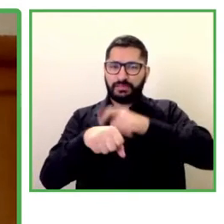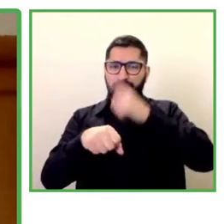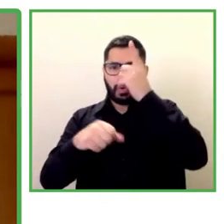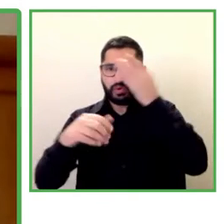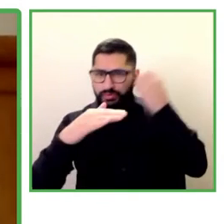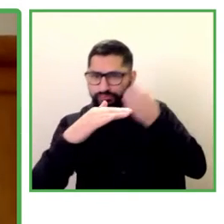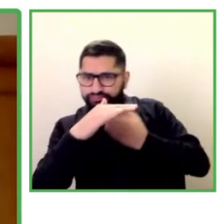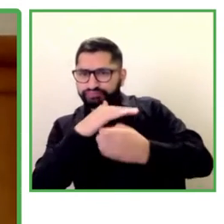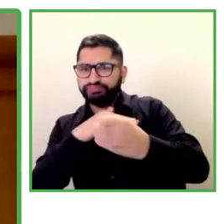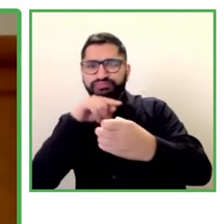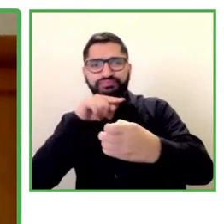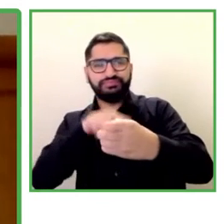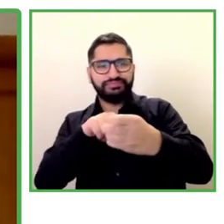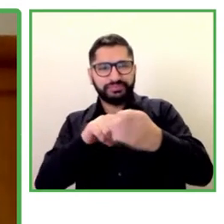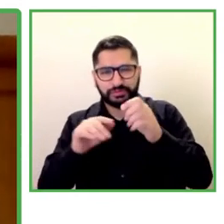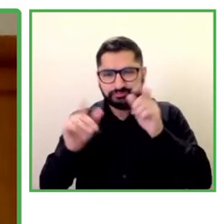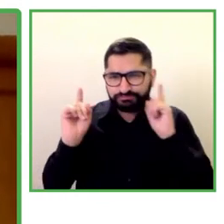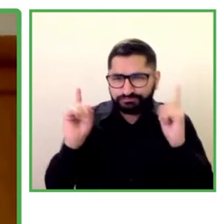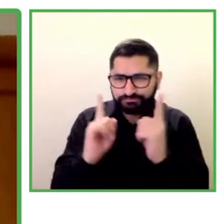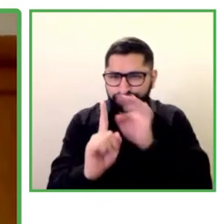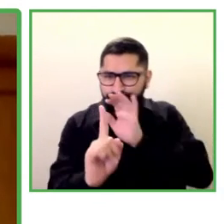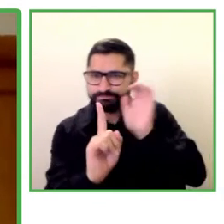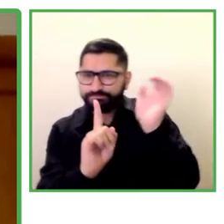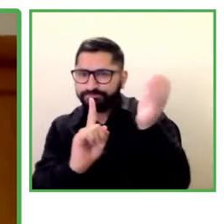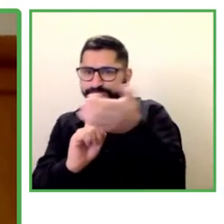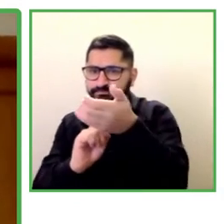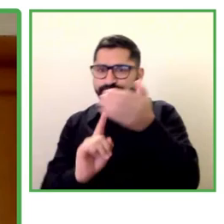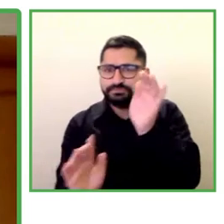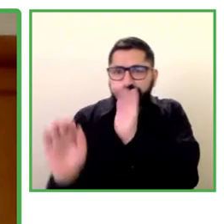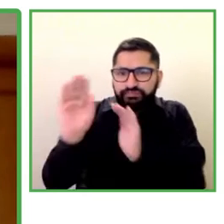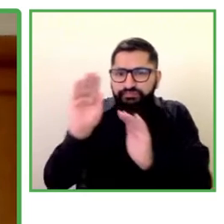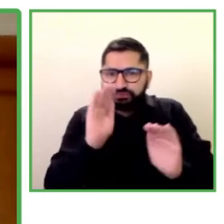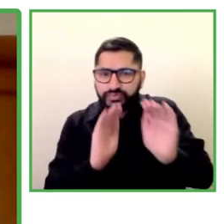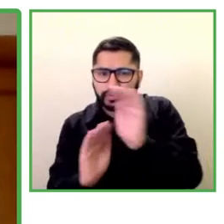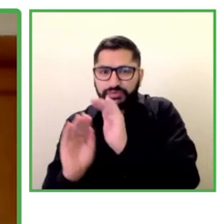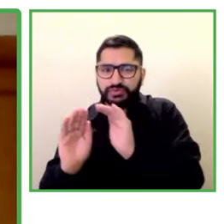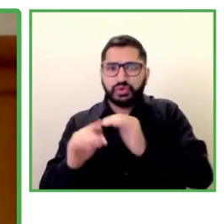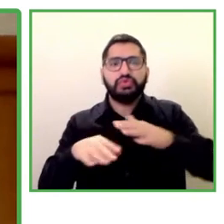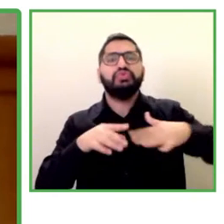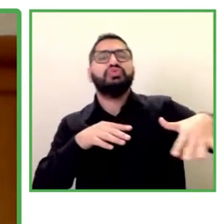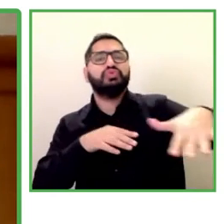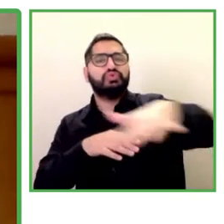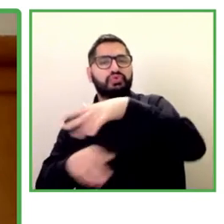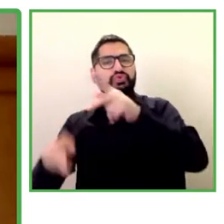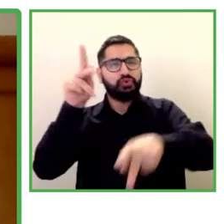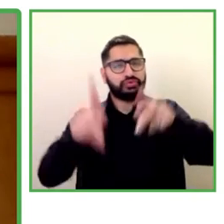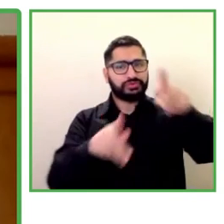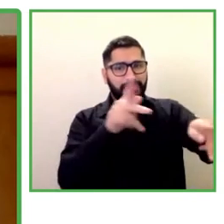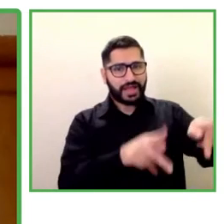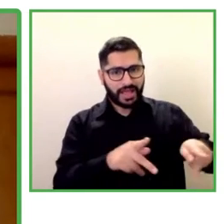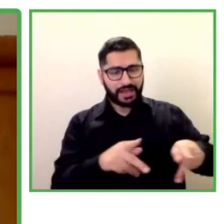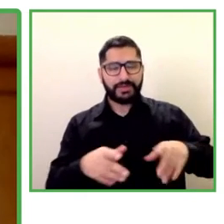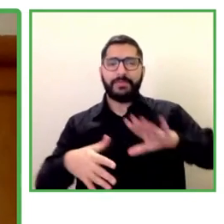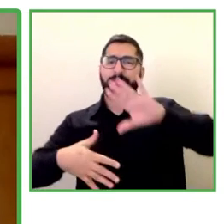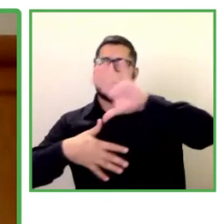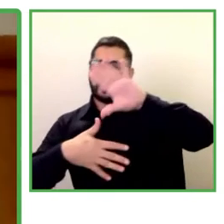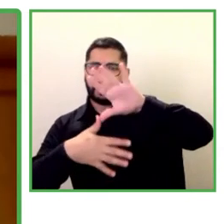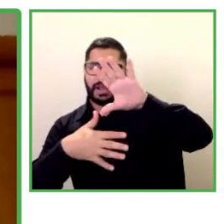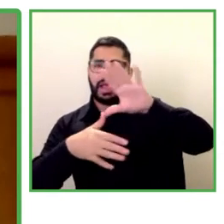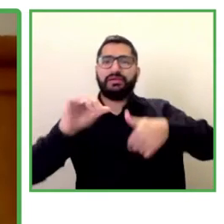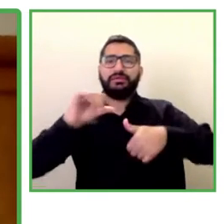social security and currently in the Iberoamerican countries. So if a person wants